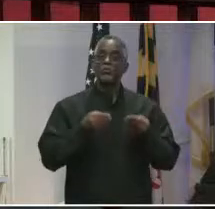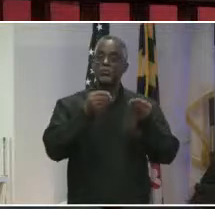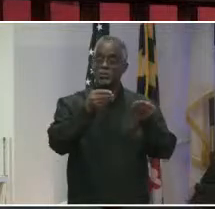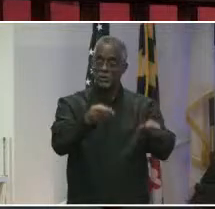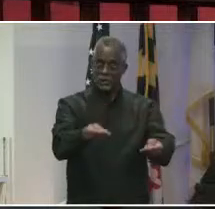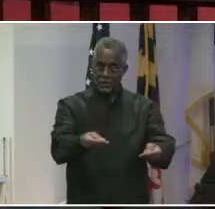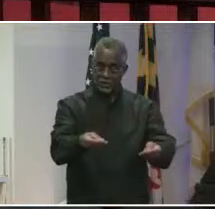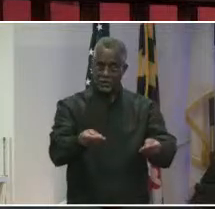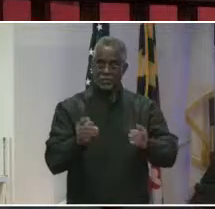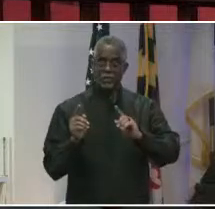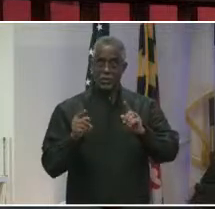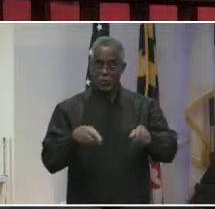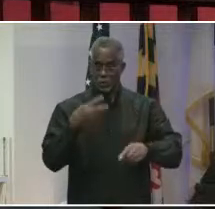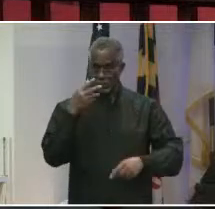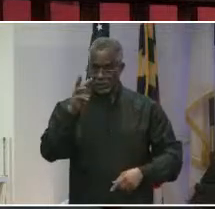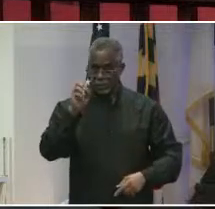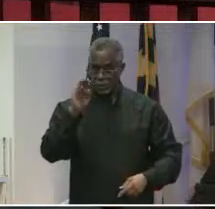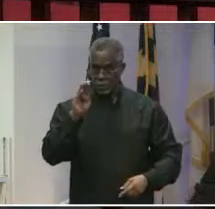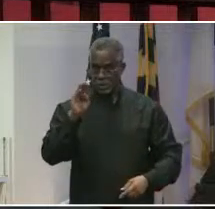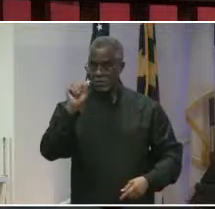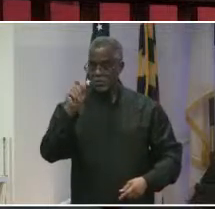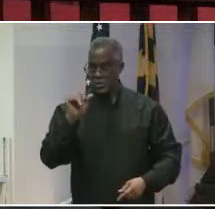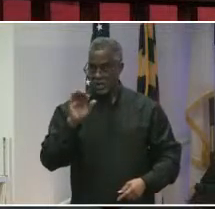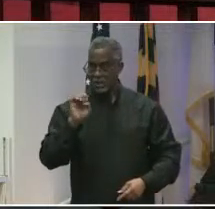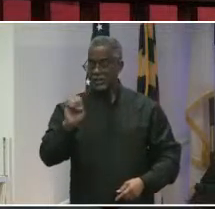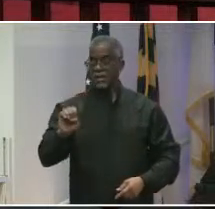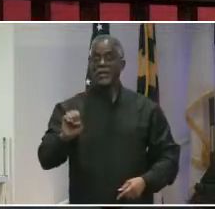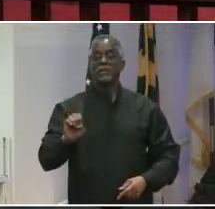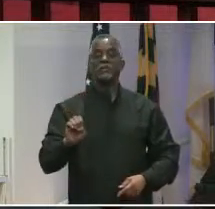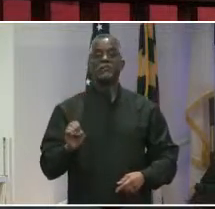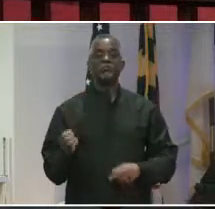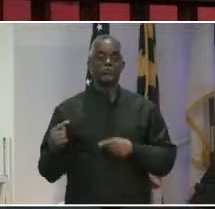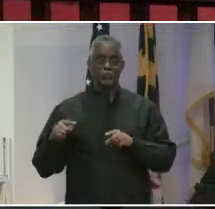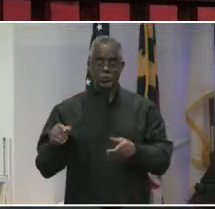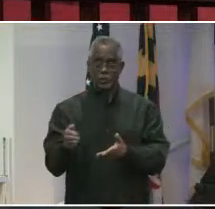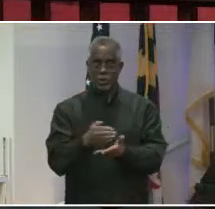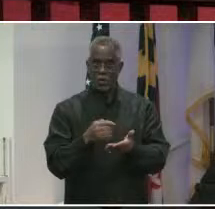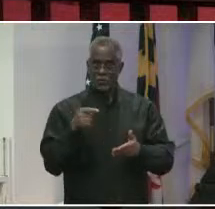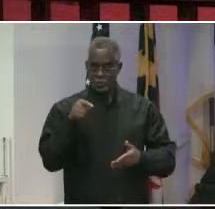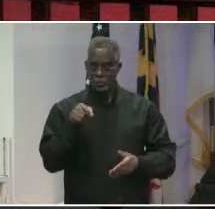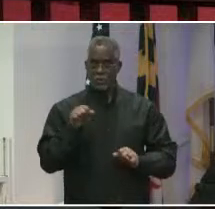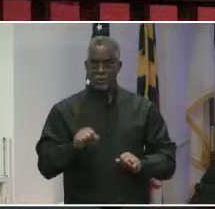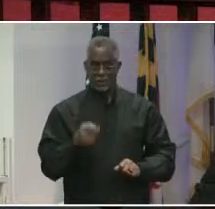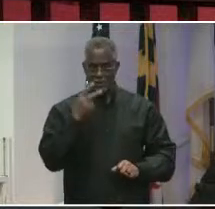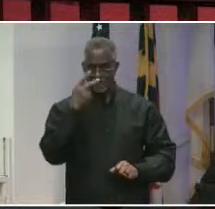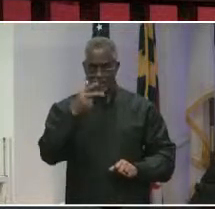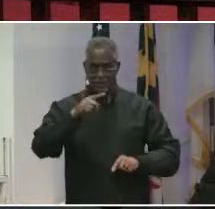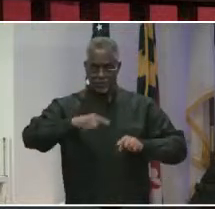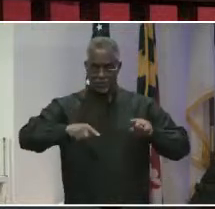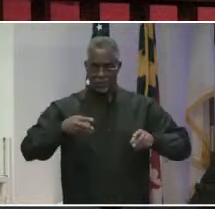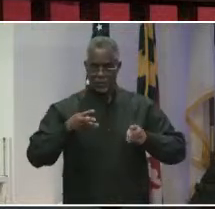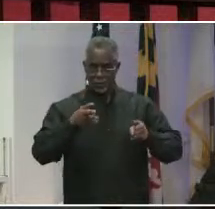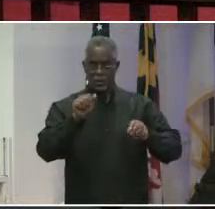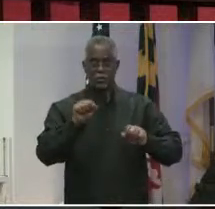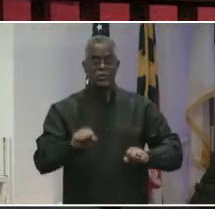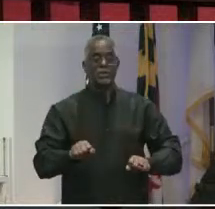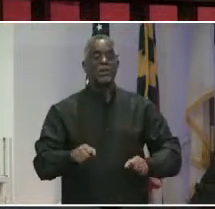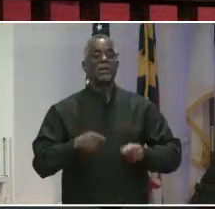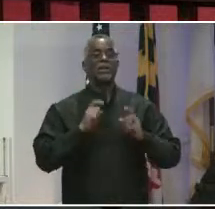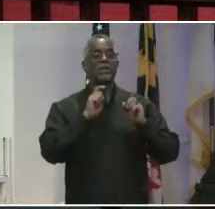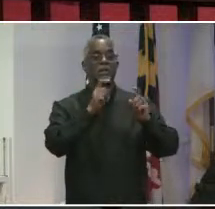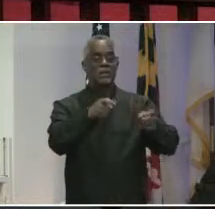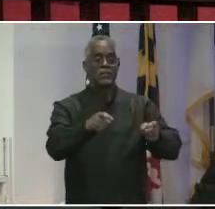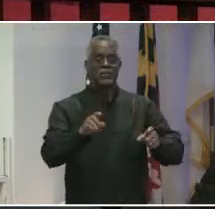the website and give. They'll be putting that up on the screen during the offering. But whatever we do, do what God told you to do,